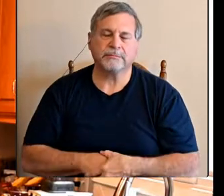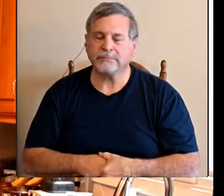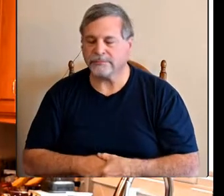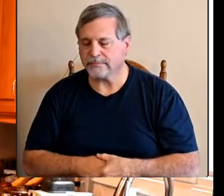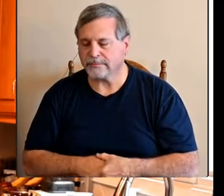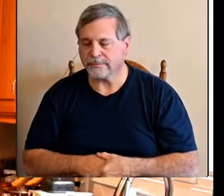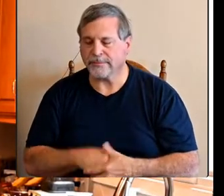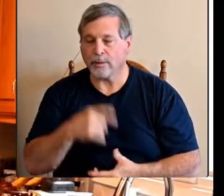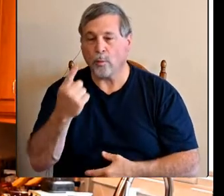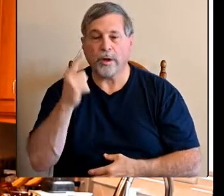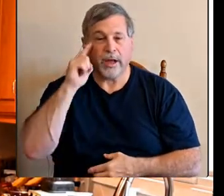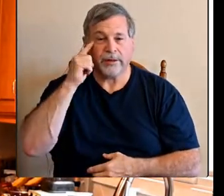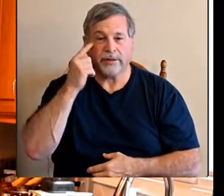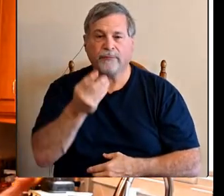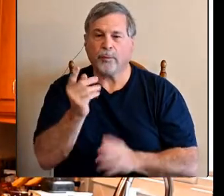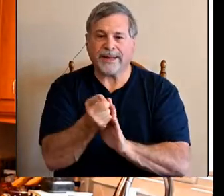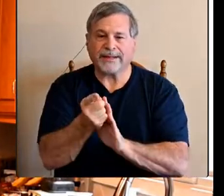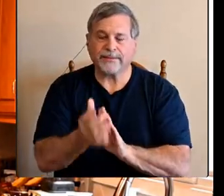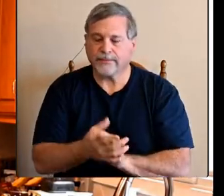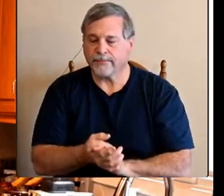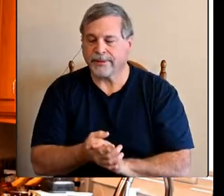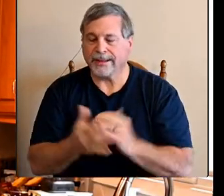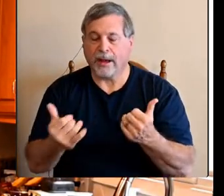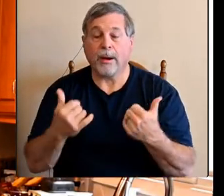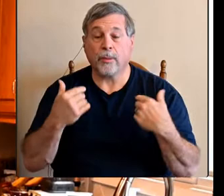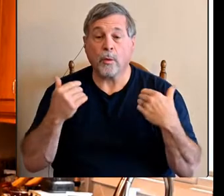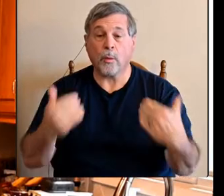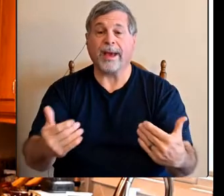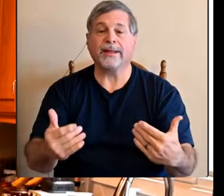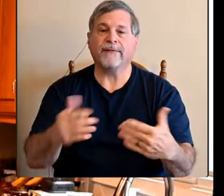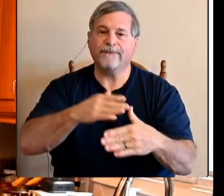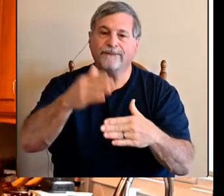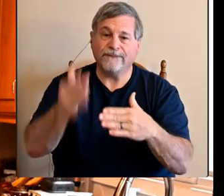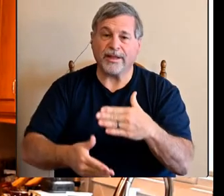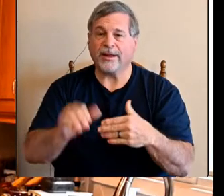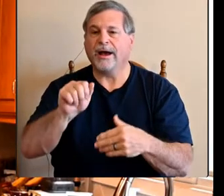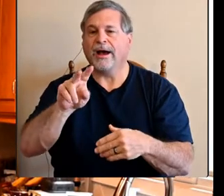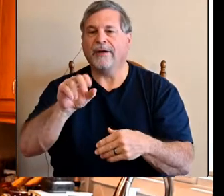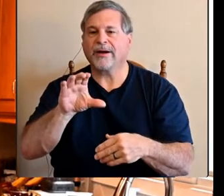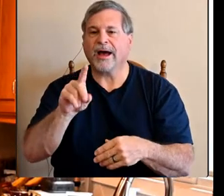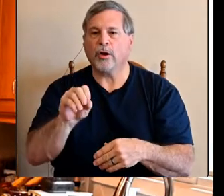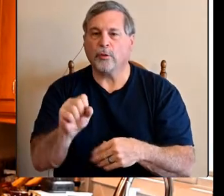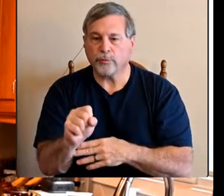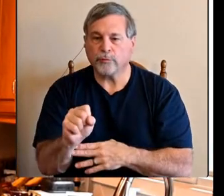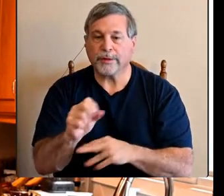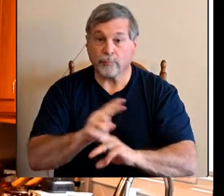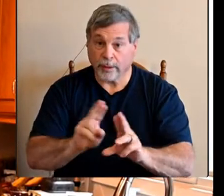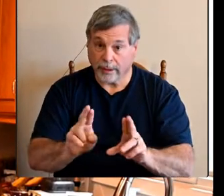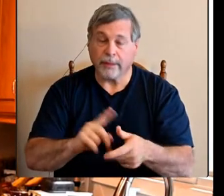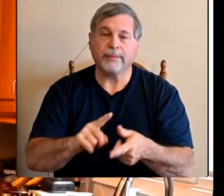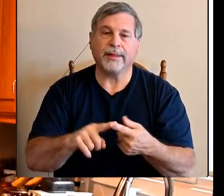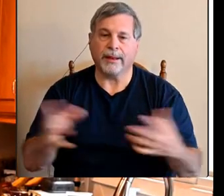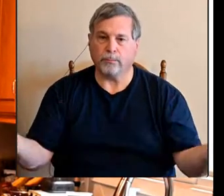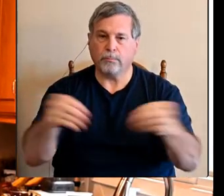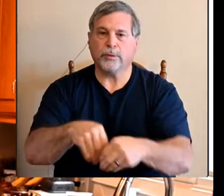that's one diced onion in a couple minutes so I'm going to go ahead and finish the avocados we'll get them ready for you and then I'll put